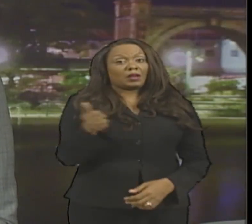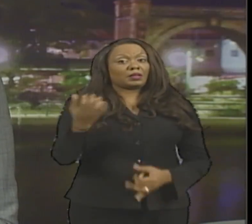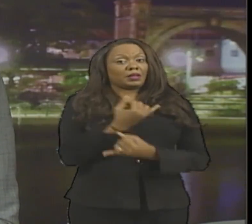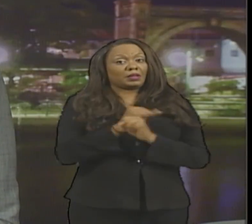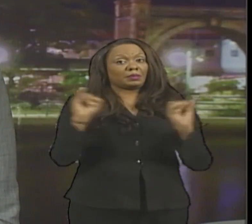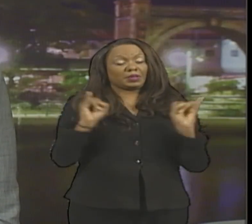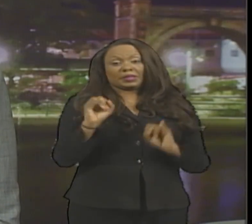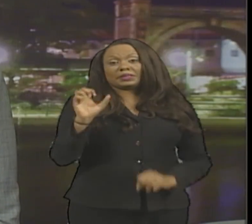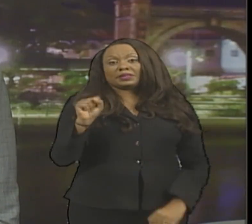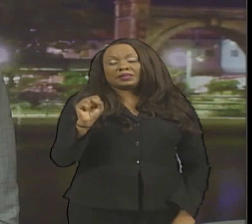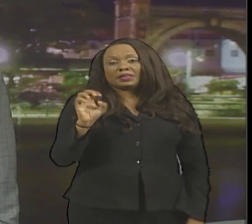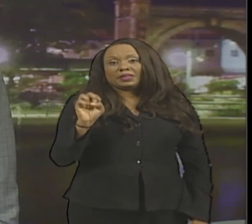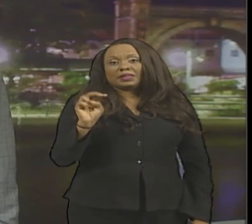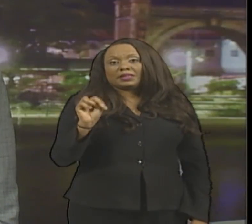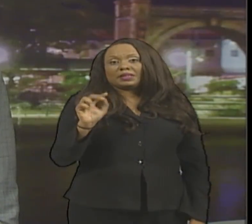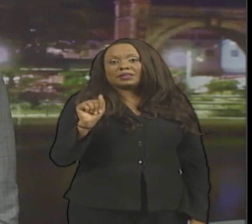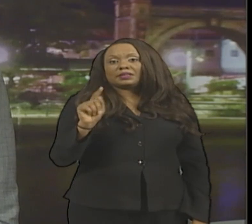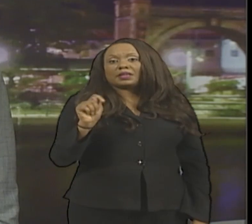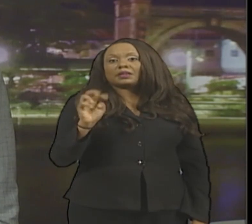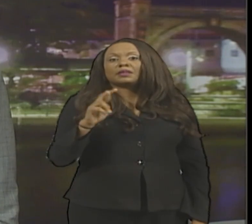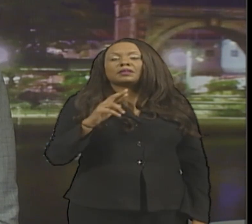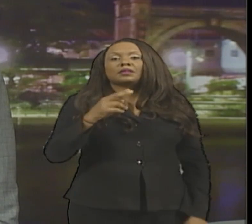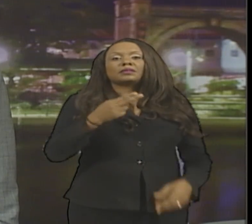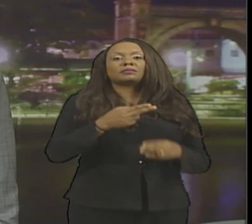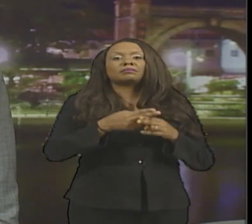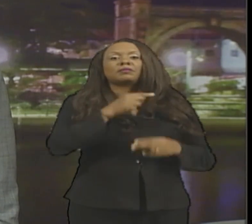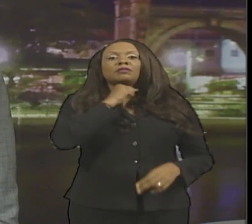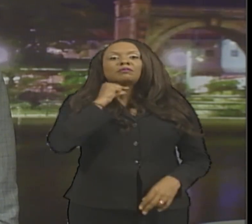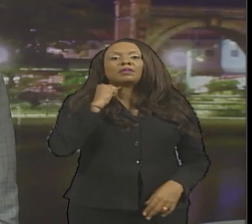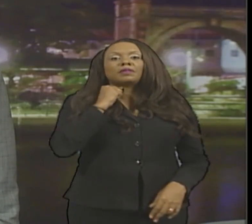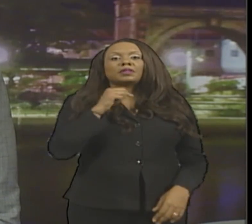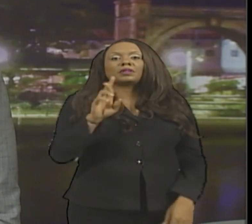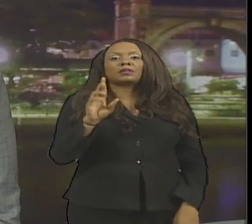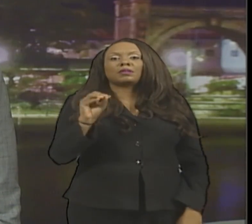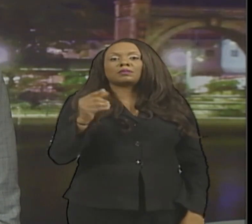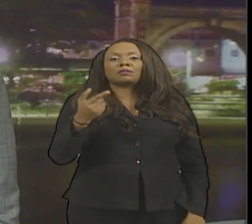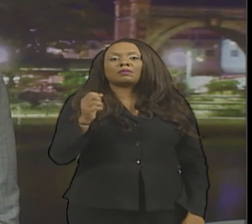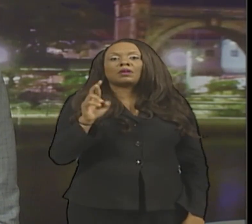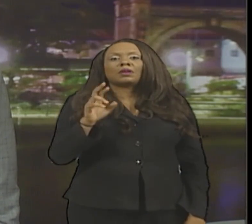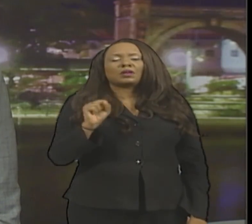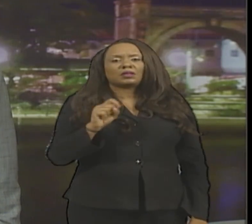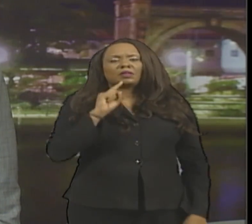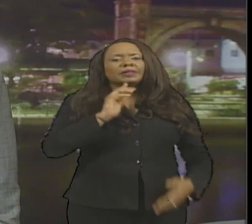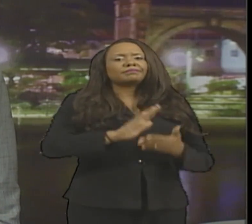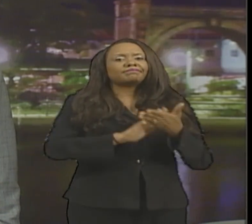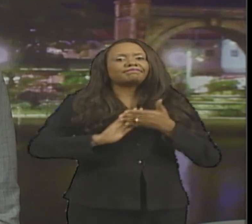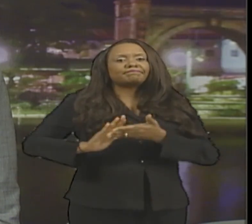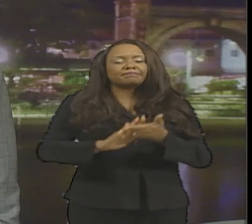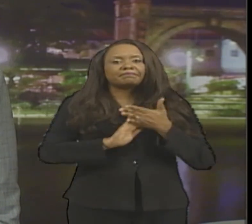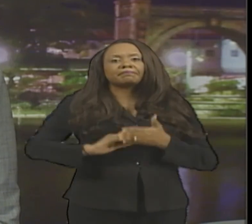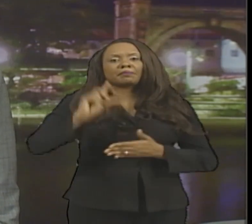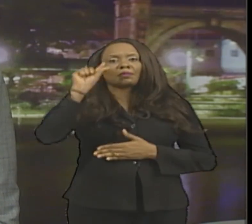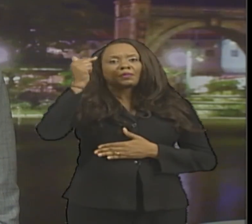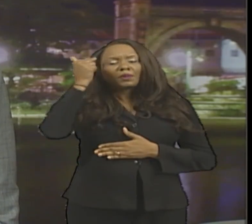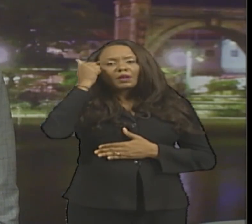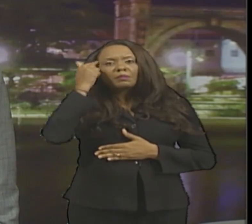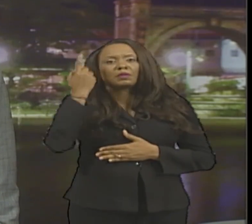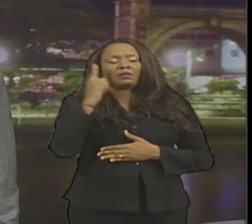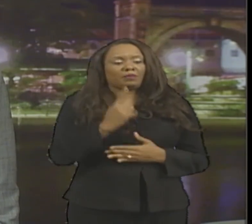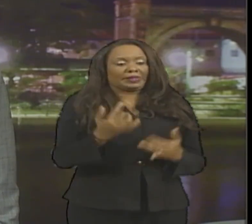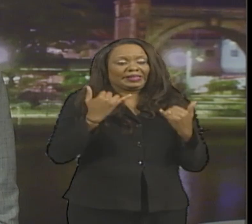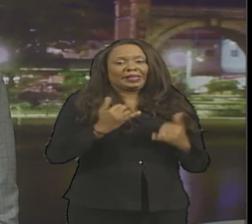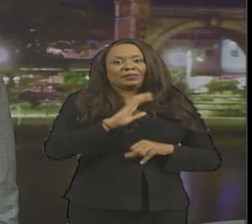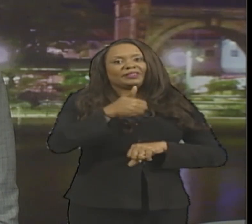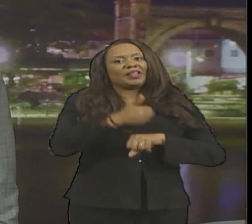Independent Senator Reverend John Rogers has commended government for the timing and intent of the bill. During his maiden address, he told the